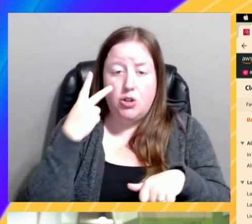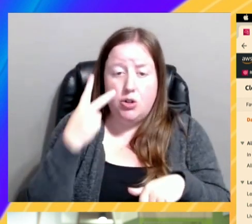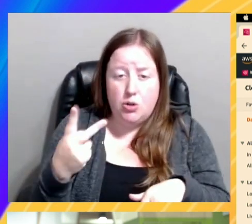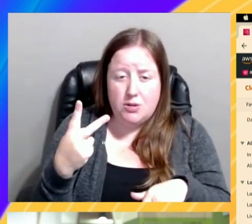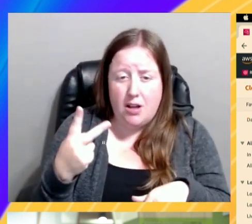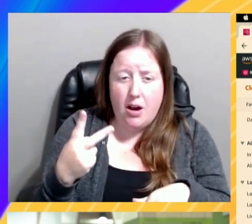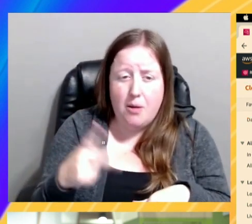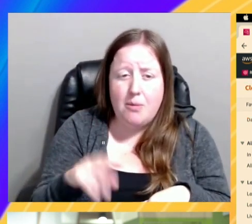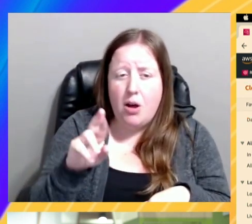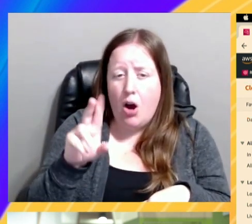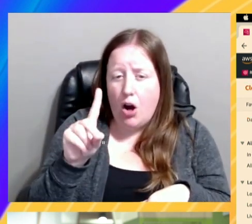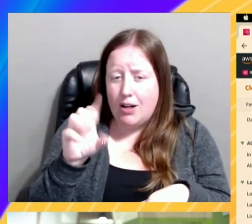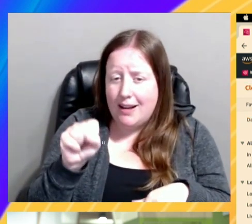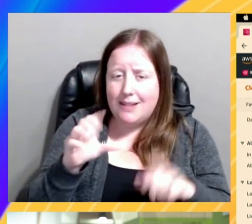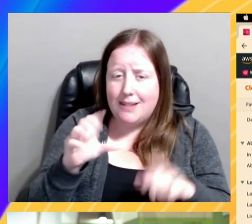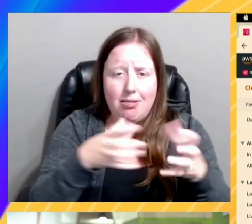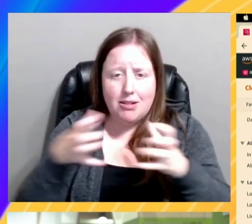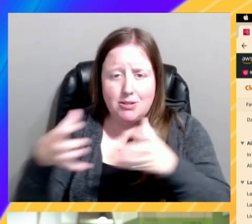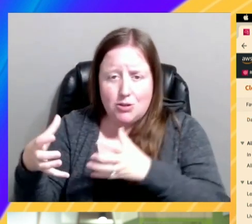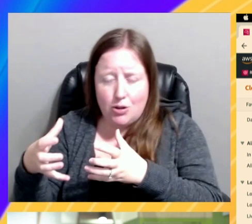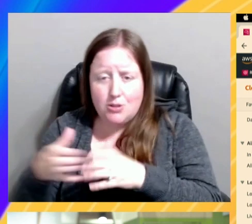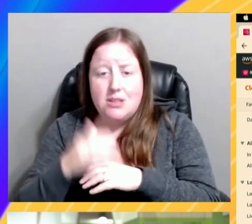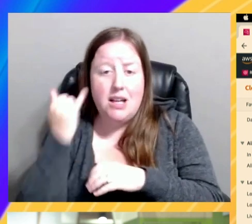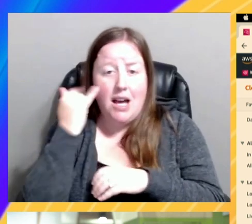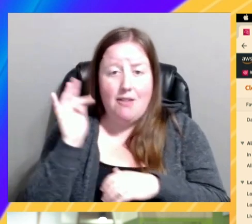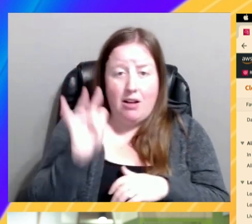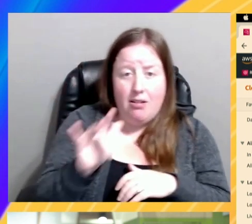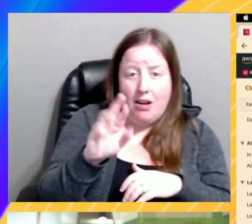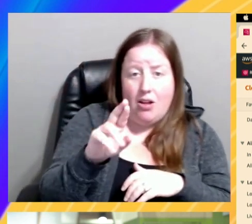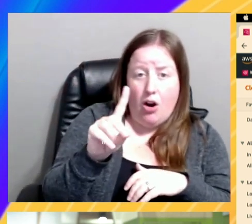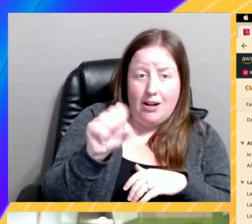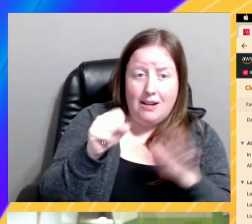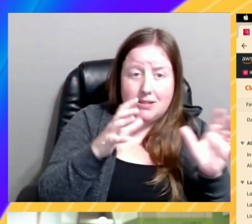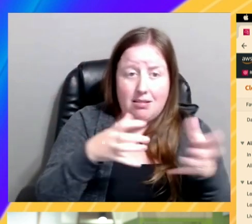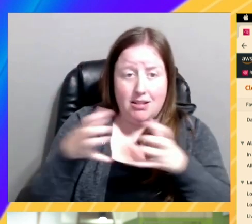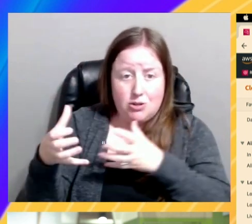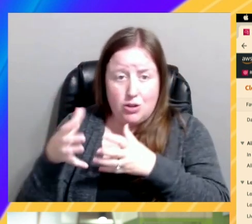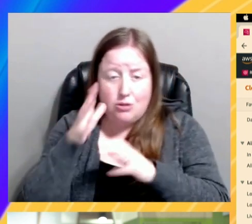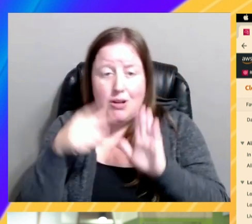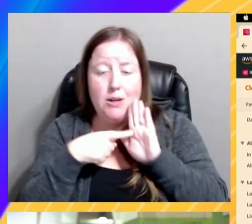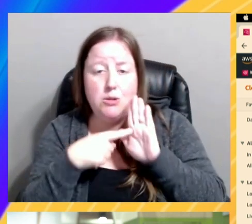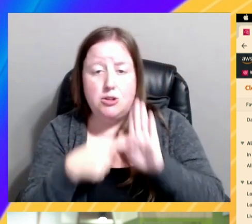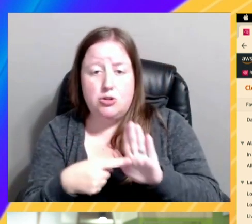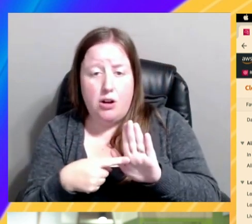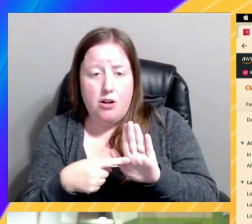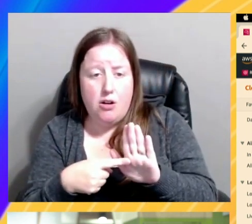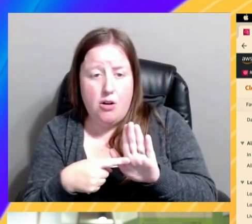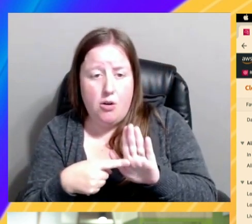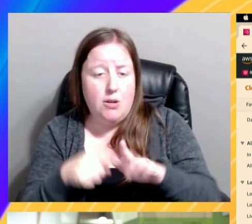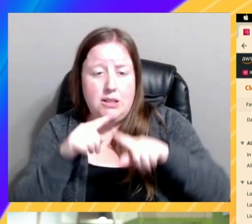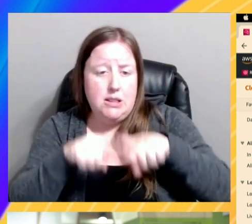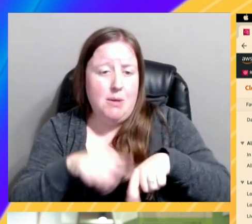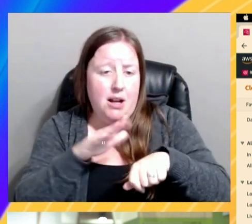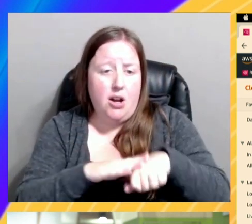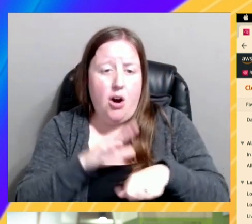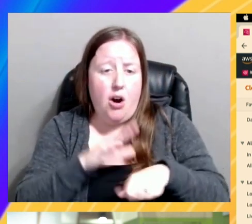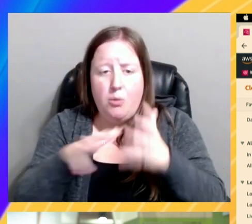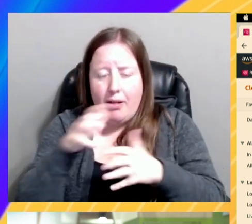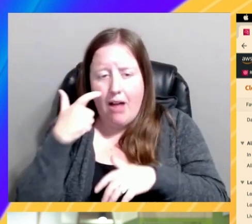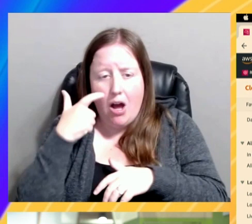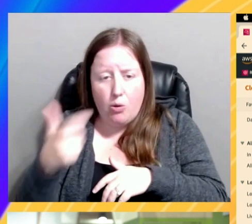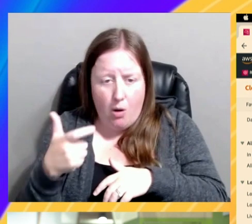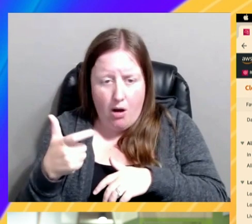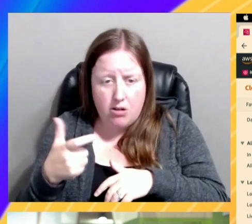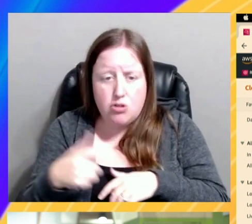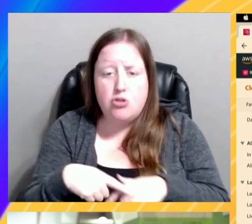clusters. So if I go to an RDS cluster dashboard, it's going to show me based on what CloudWatch or the service team feels are the most